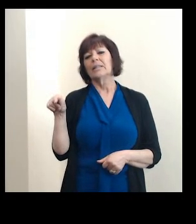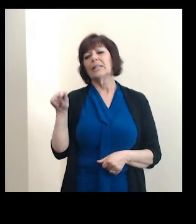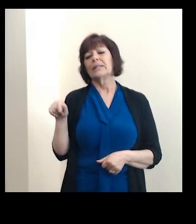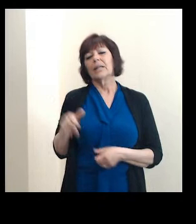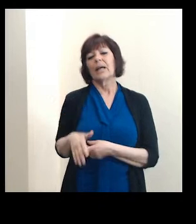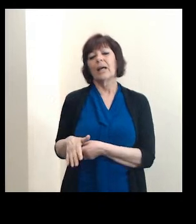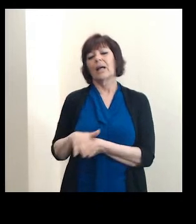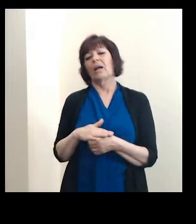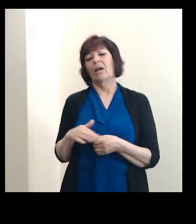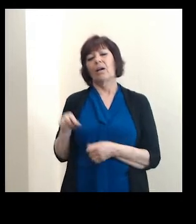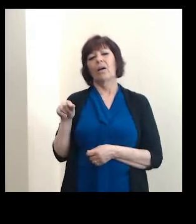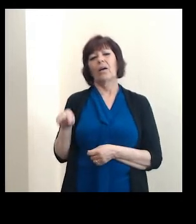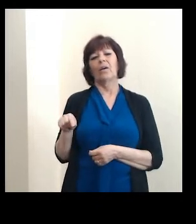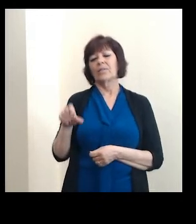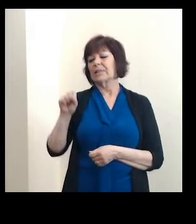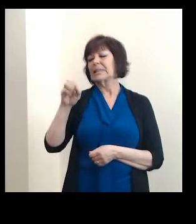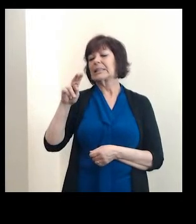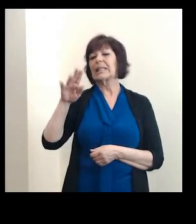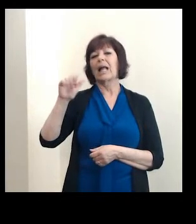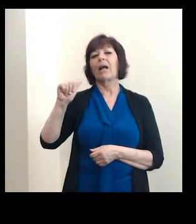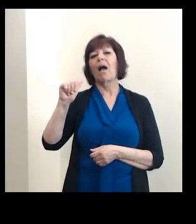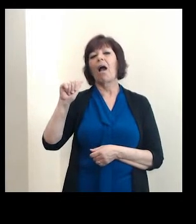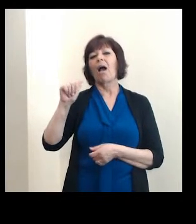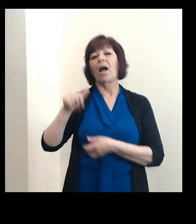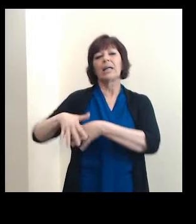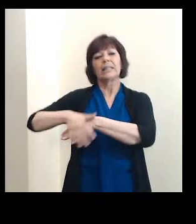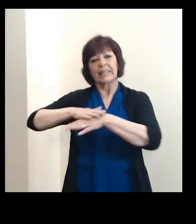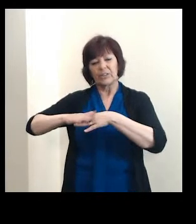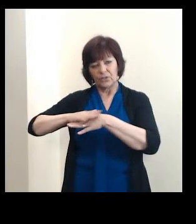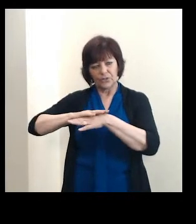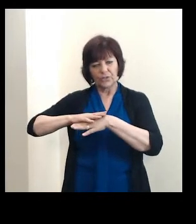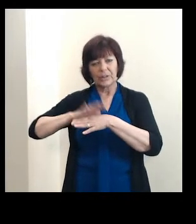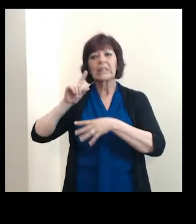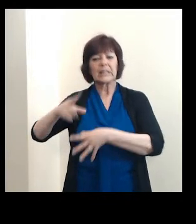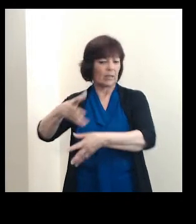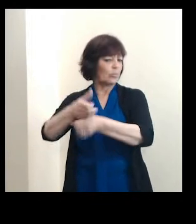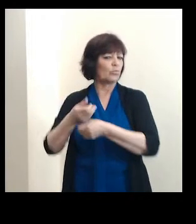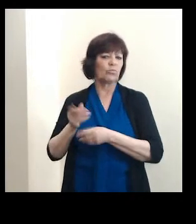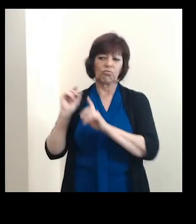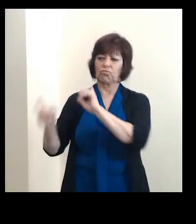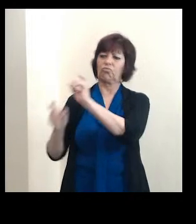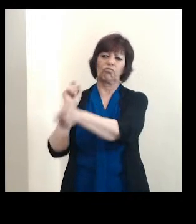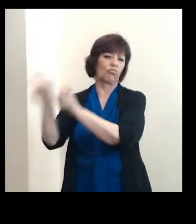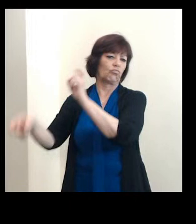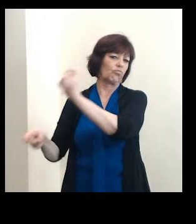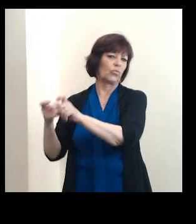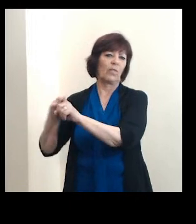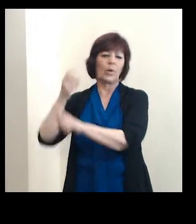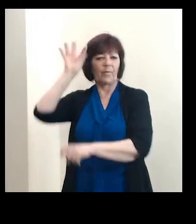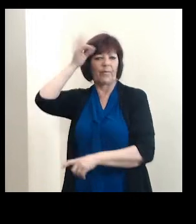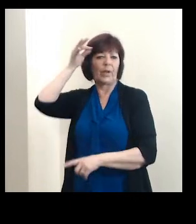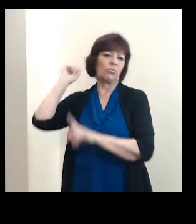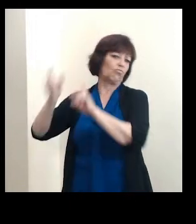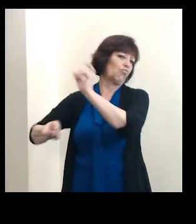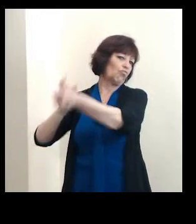the Seneca Nation, and the Seneca Nation has been receiving doses directly from the federal